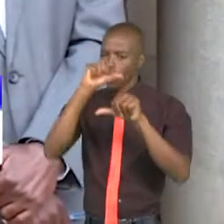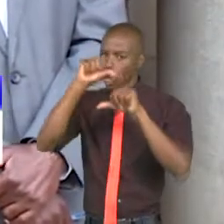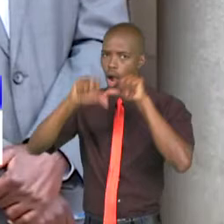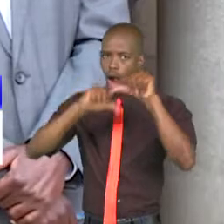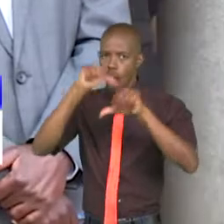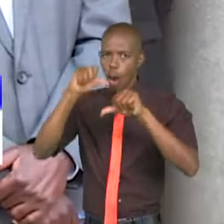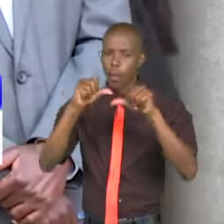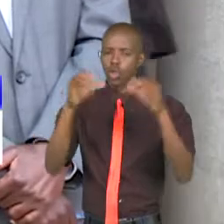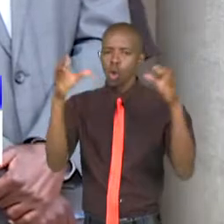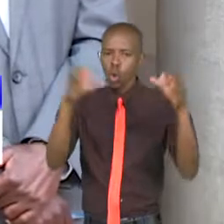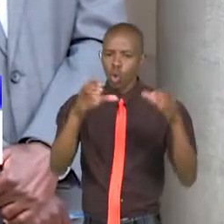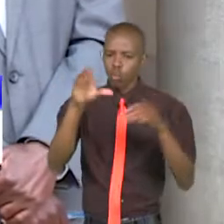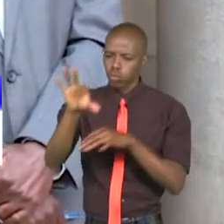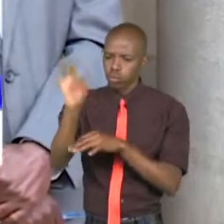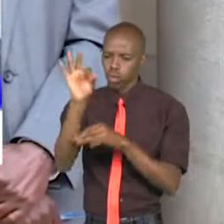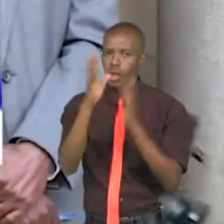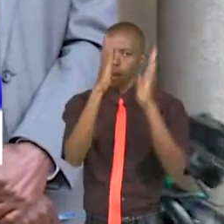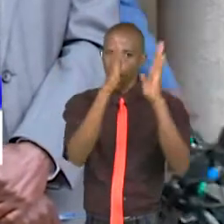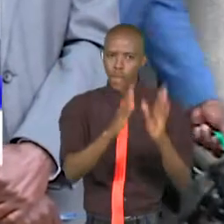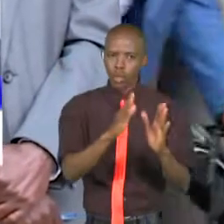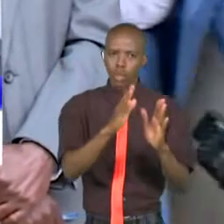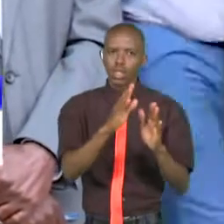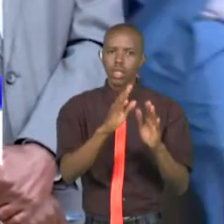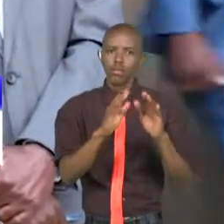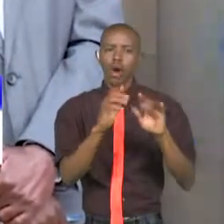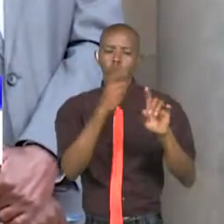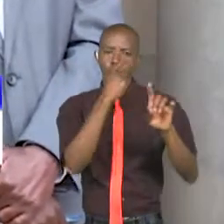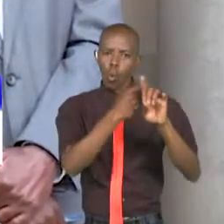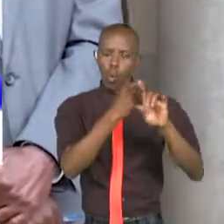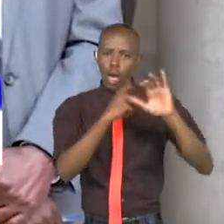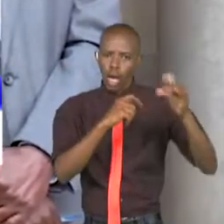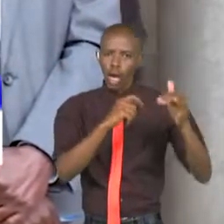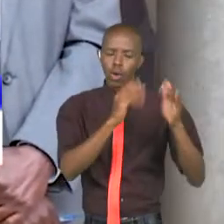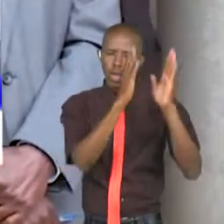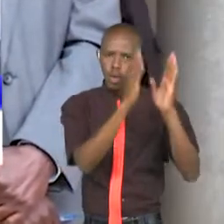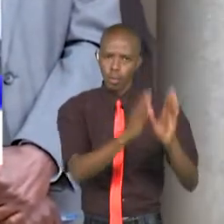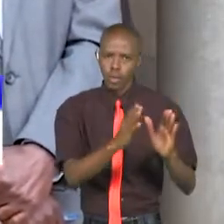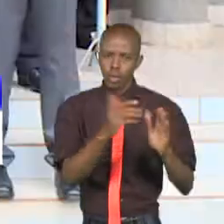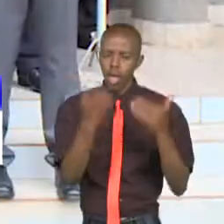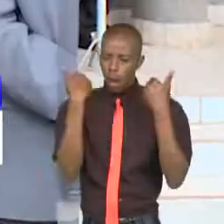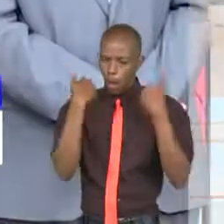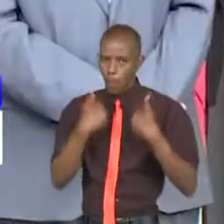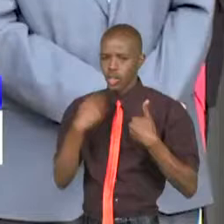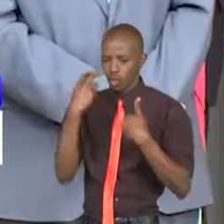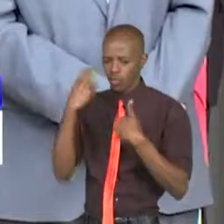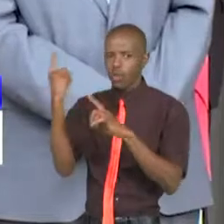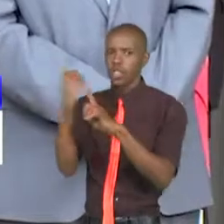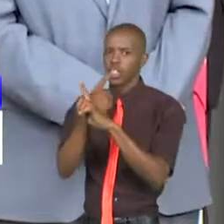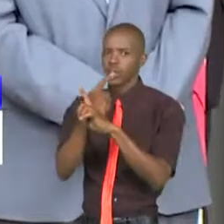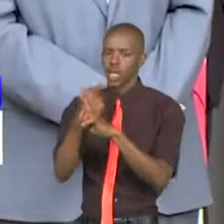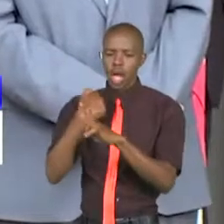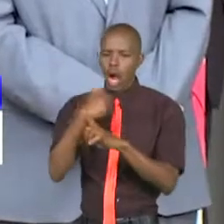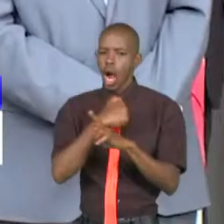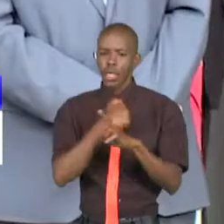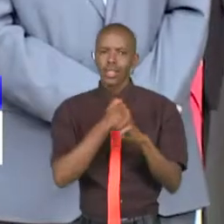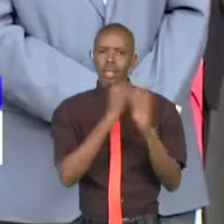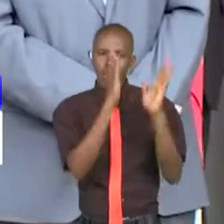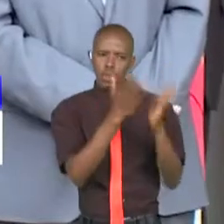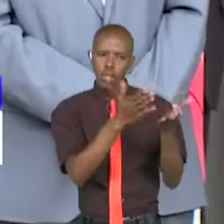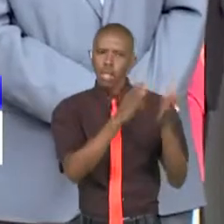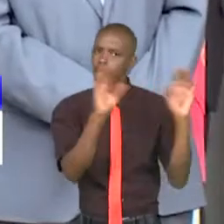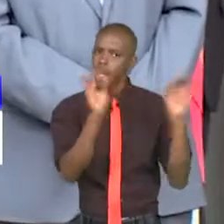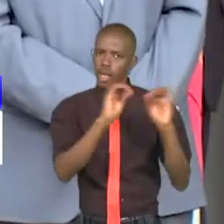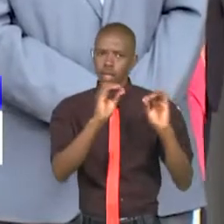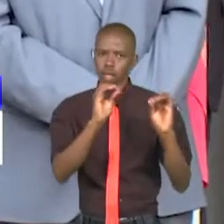the party fielding a candidate in Msambweni. I was of a different view. Tuna candidate kule